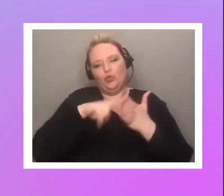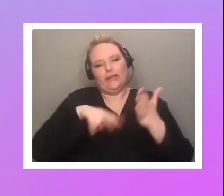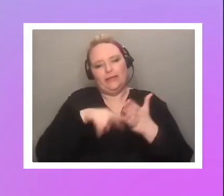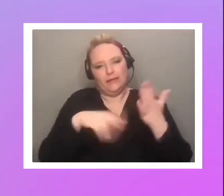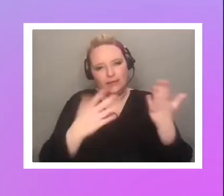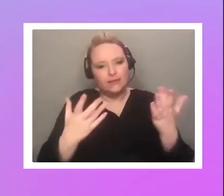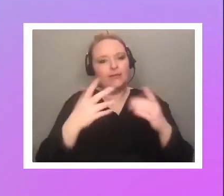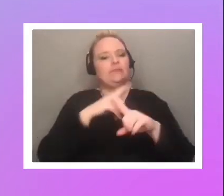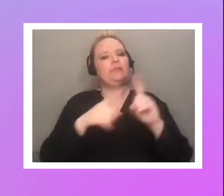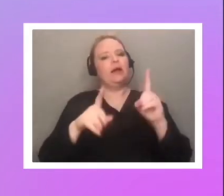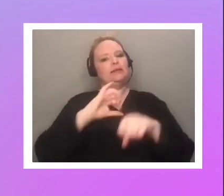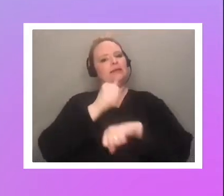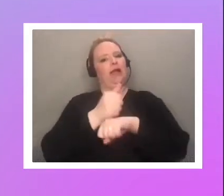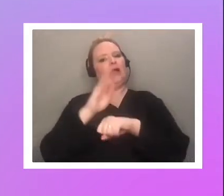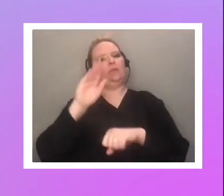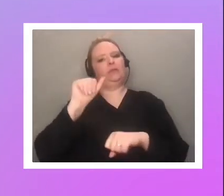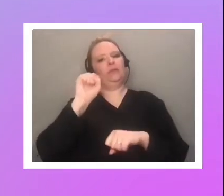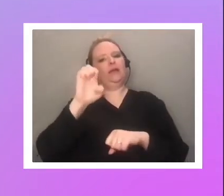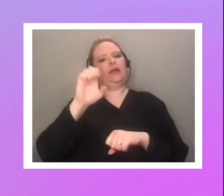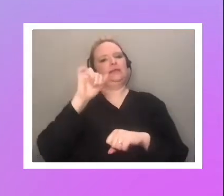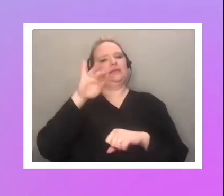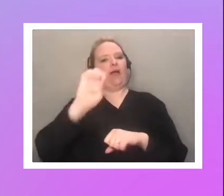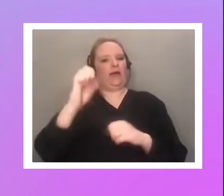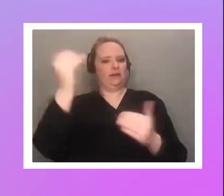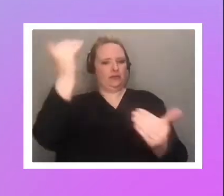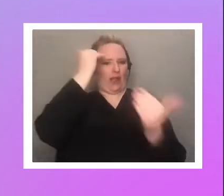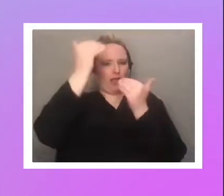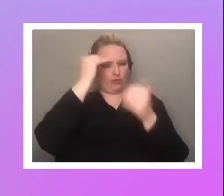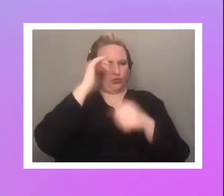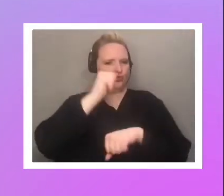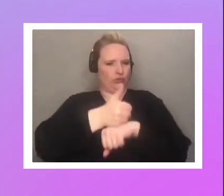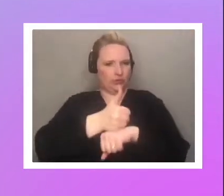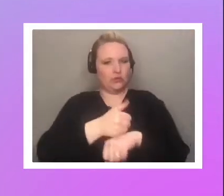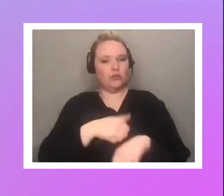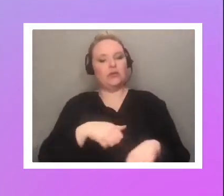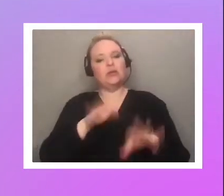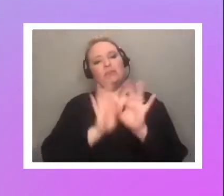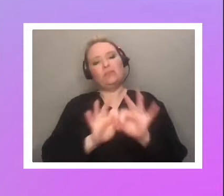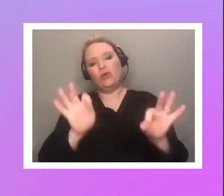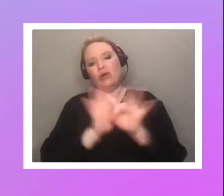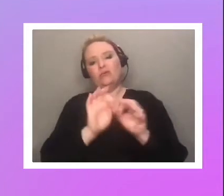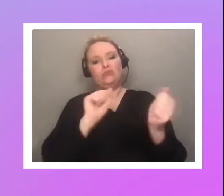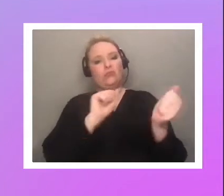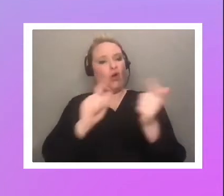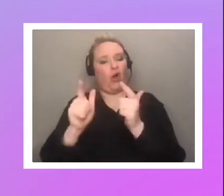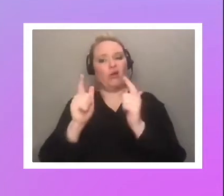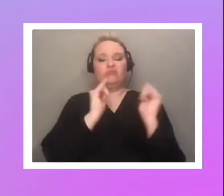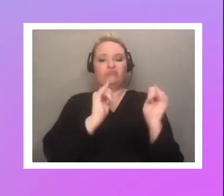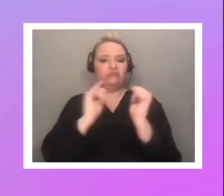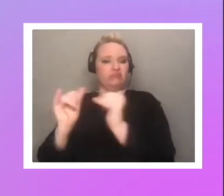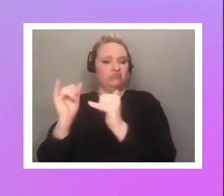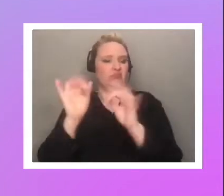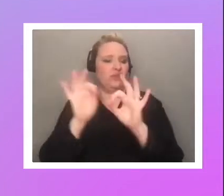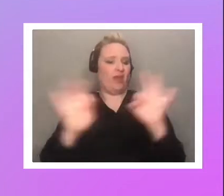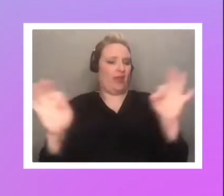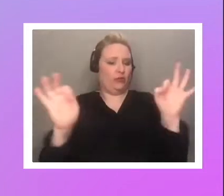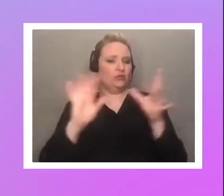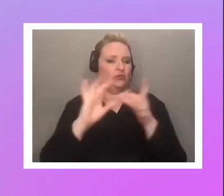but establish a baseline of knowledge. It's important that everyone has a shared language when it